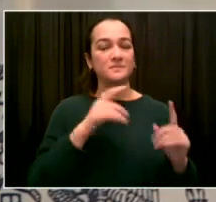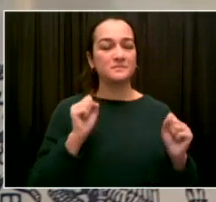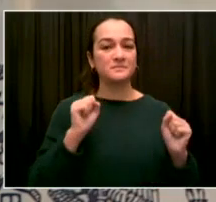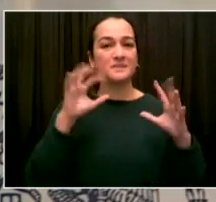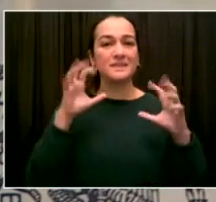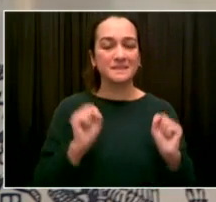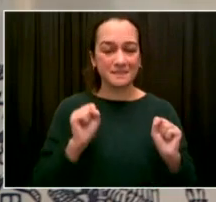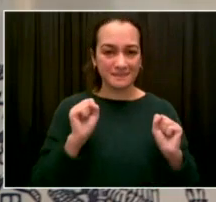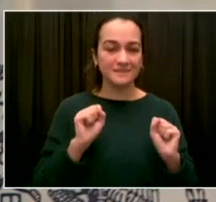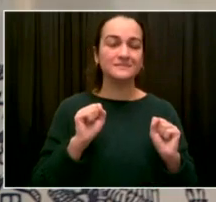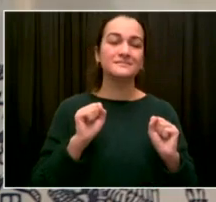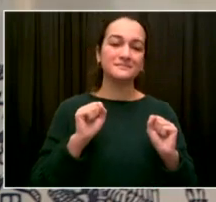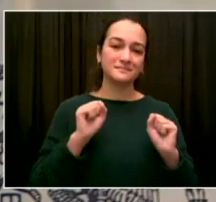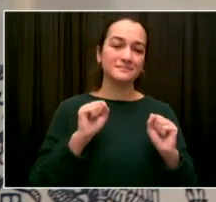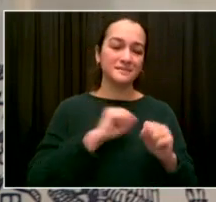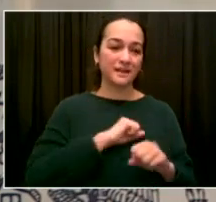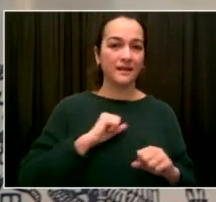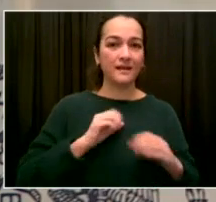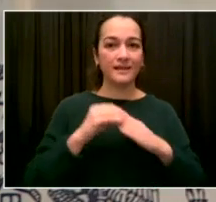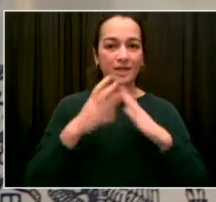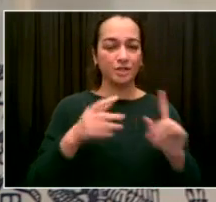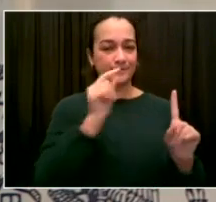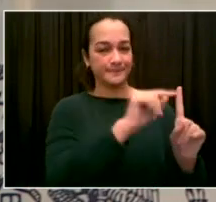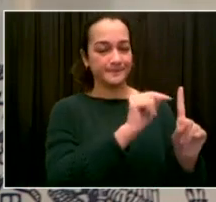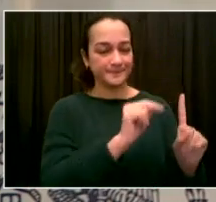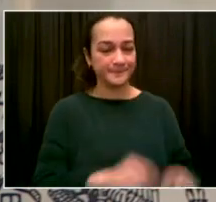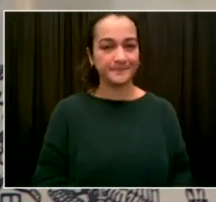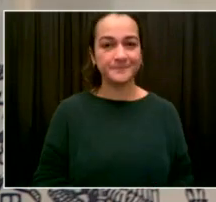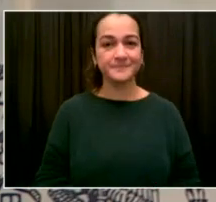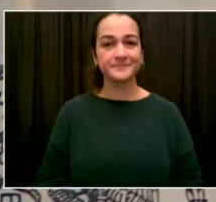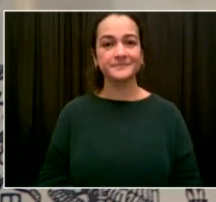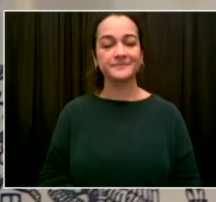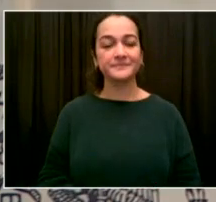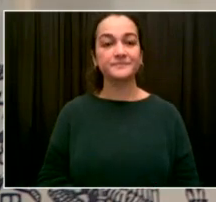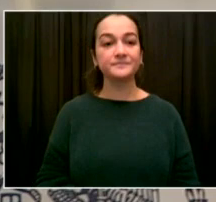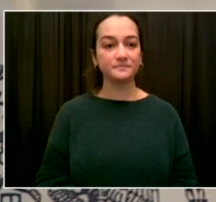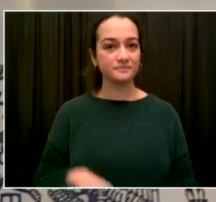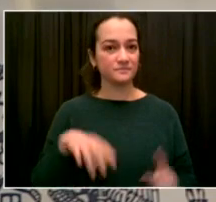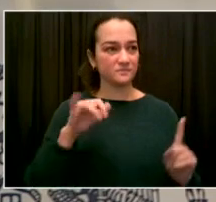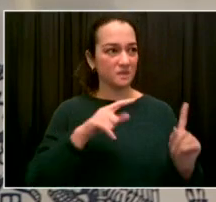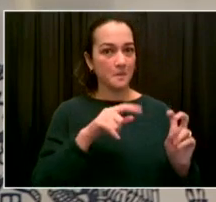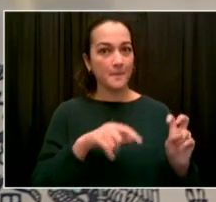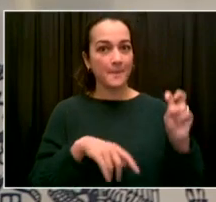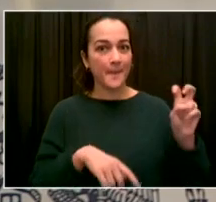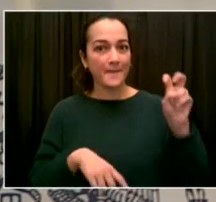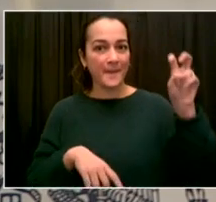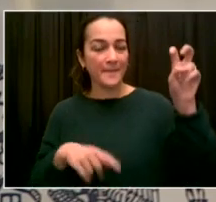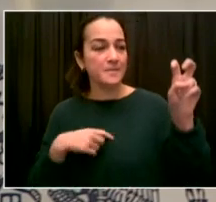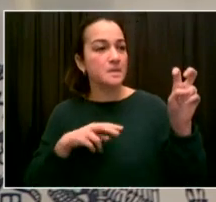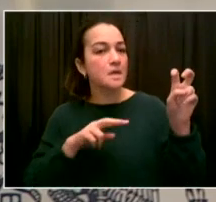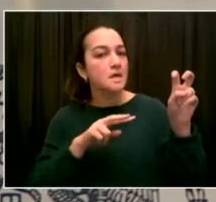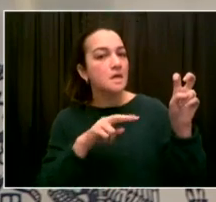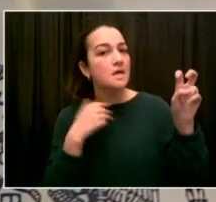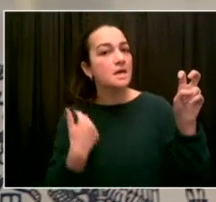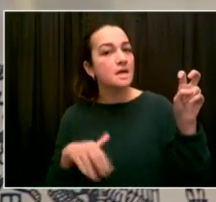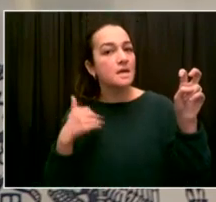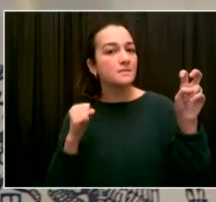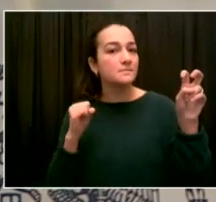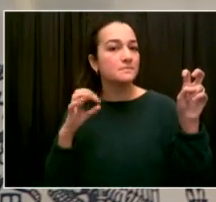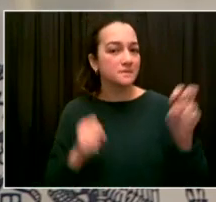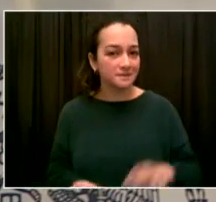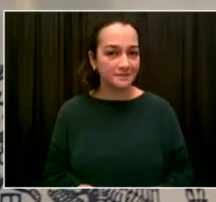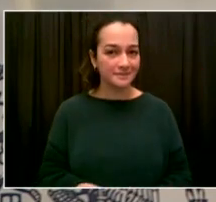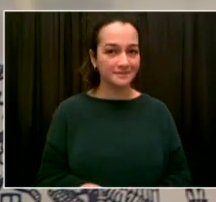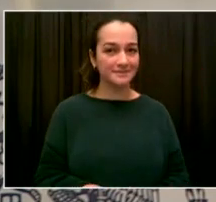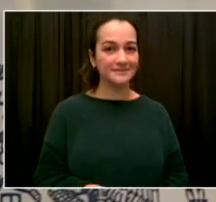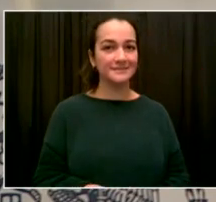But what I think of very personally as well is just the humanity and decency of Chuck Schumer.